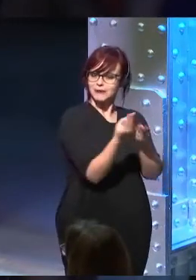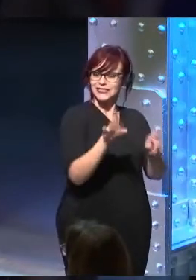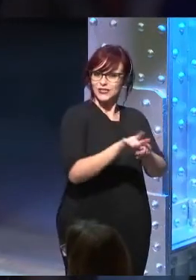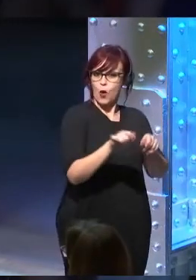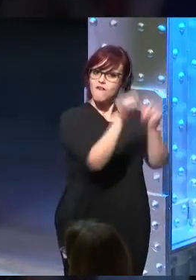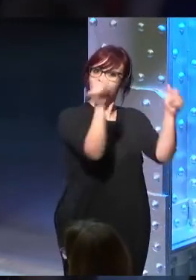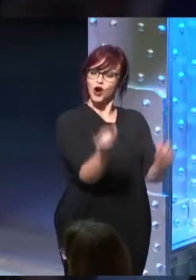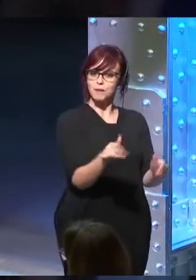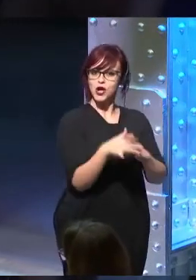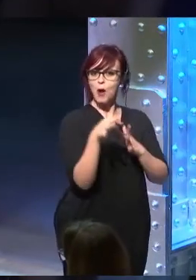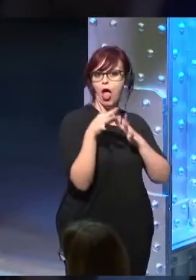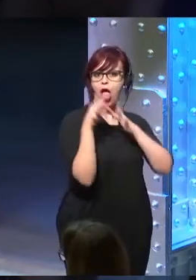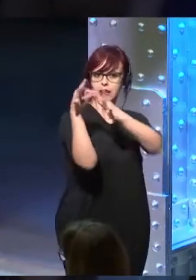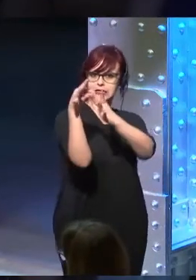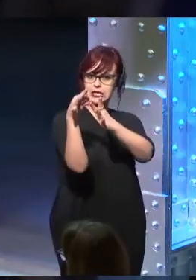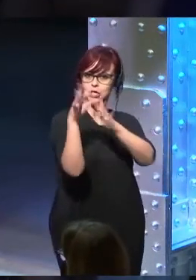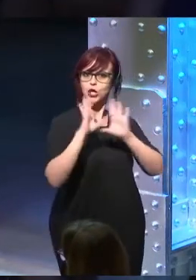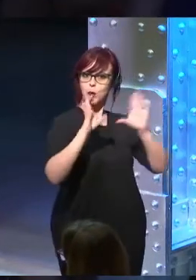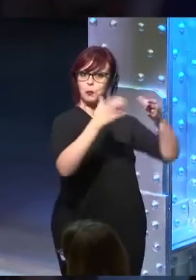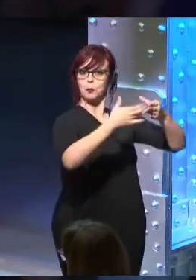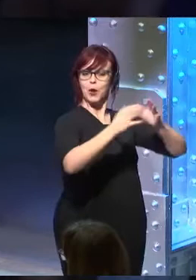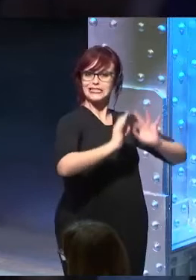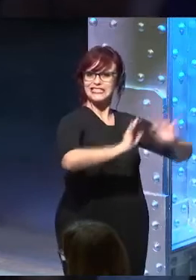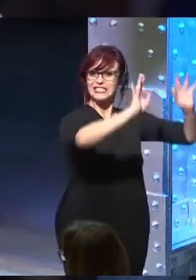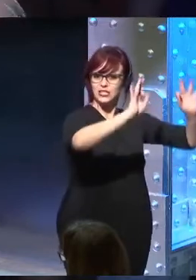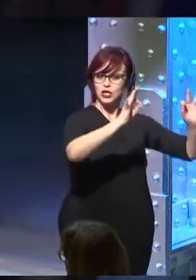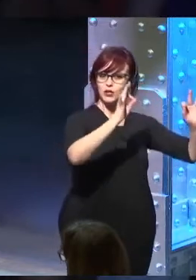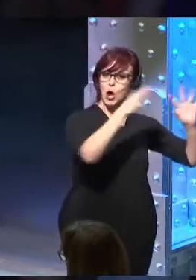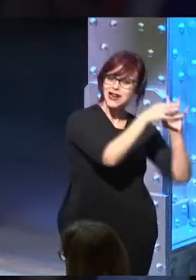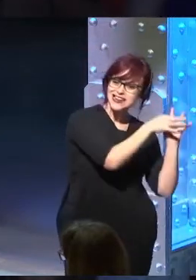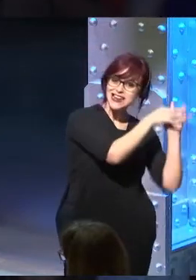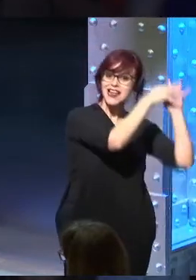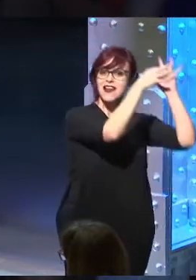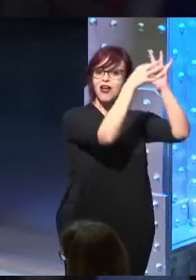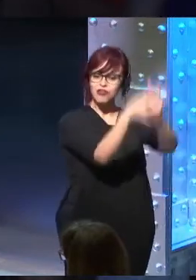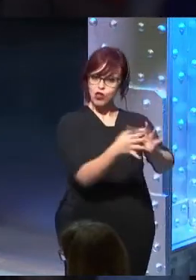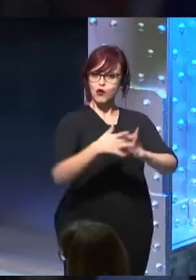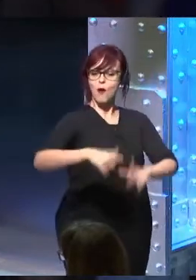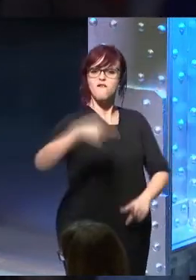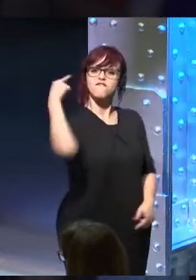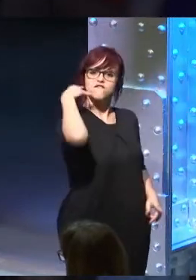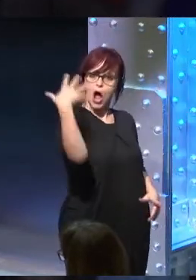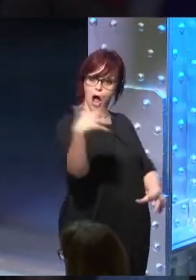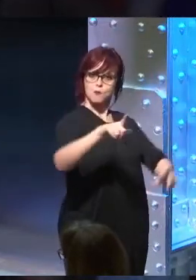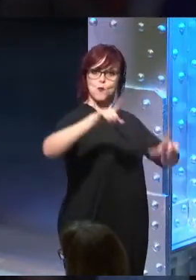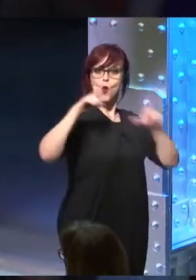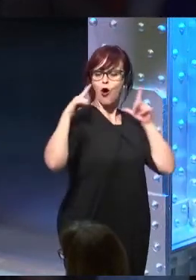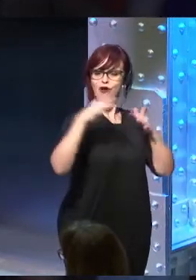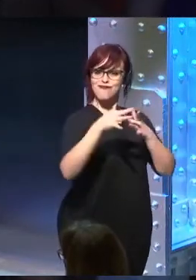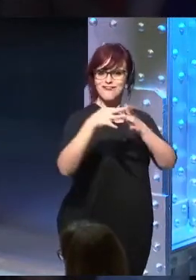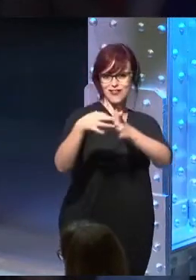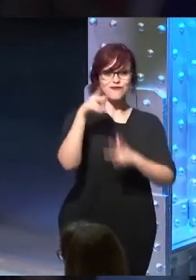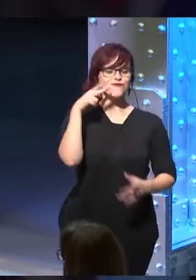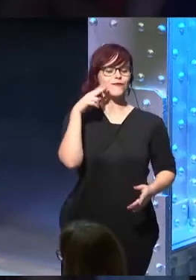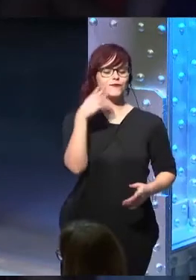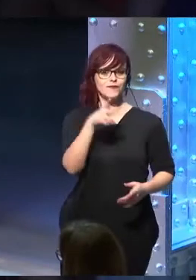sense of the word, coupled to public prestige, to charisma, to leadership, and